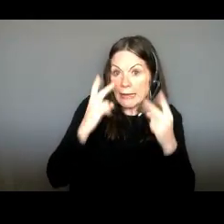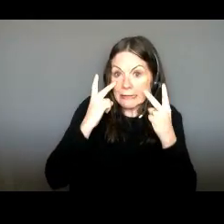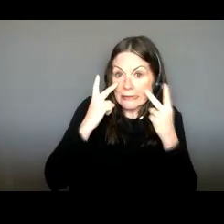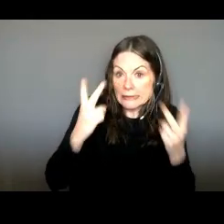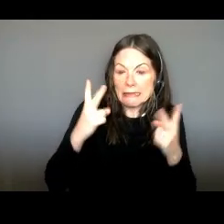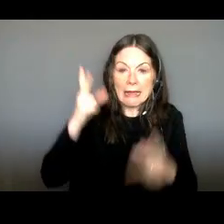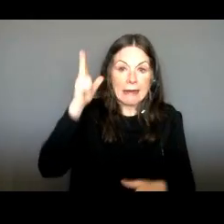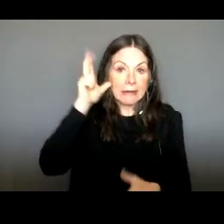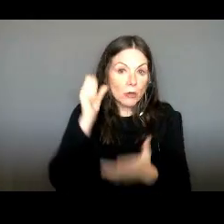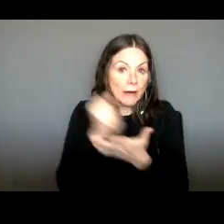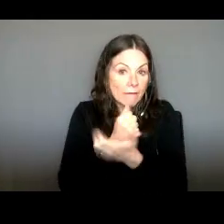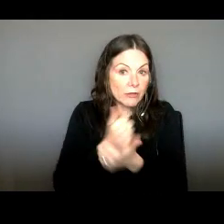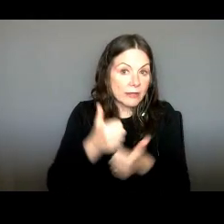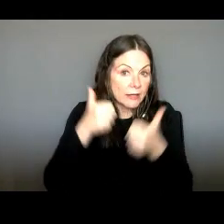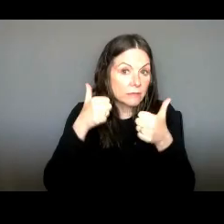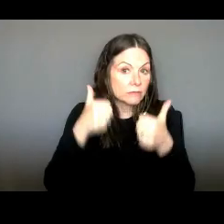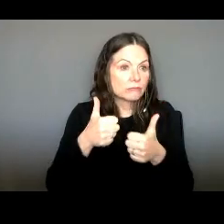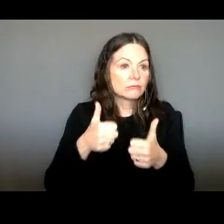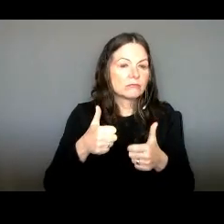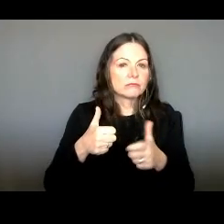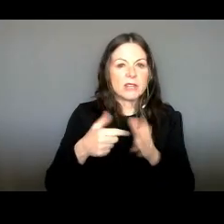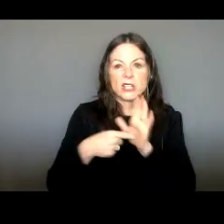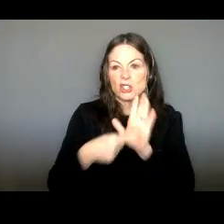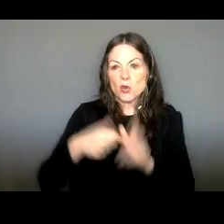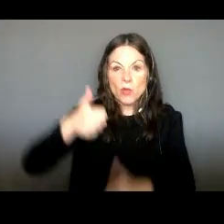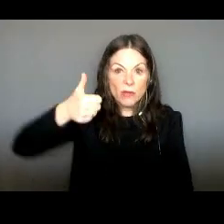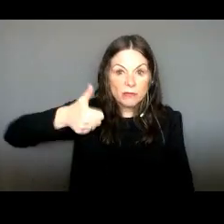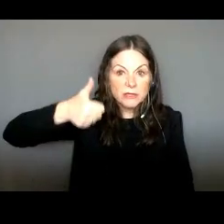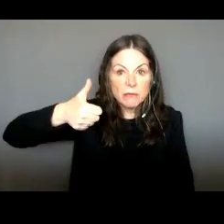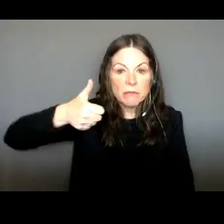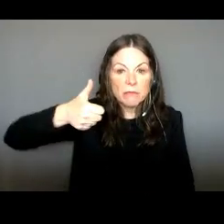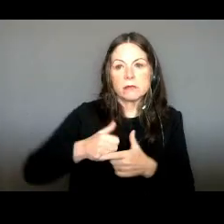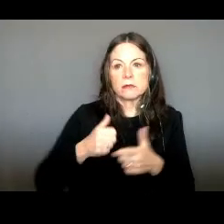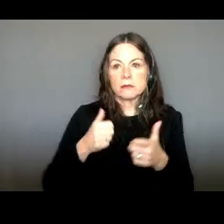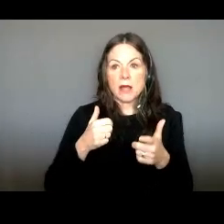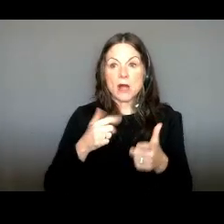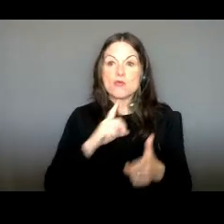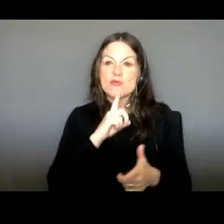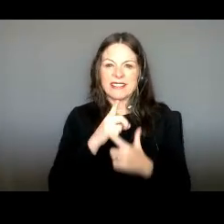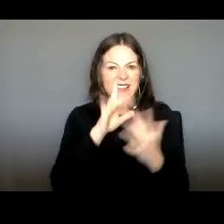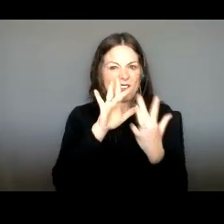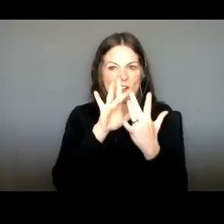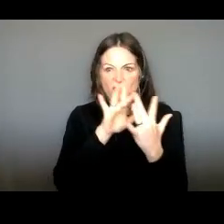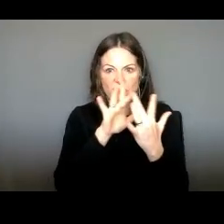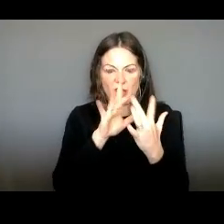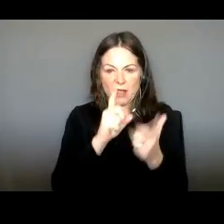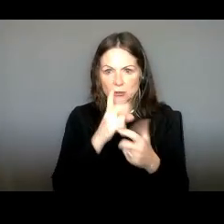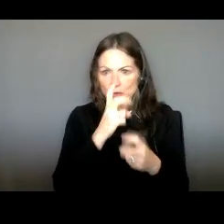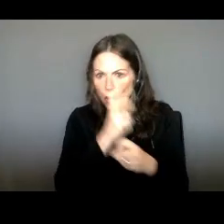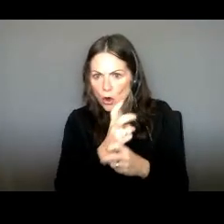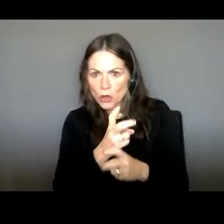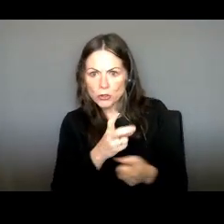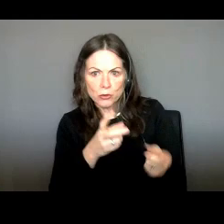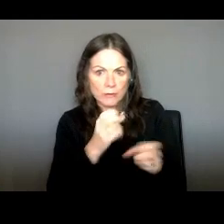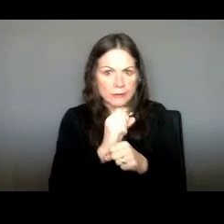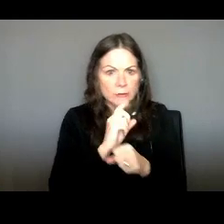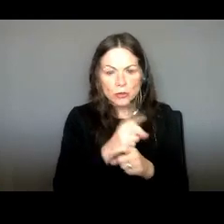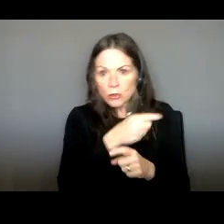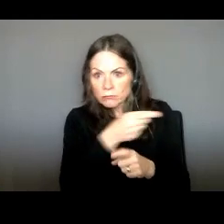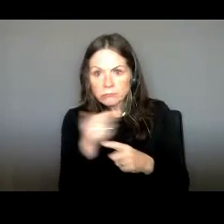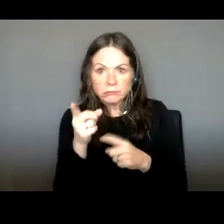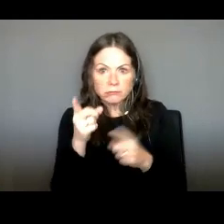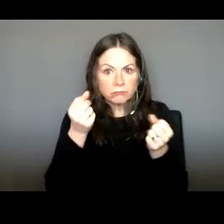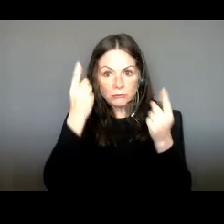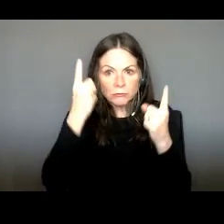really appreciate in this virtual environment connection with you. Oh, I see a lot of thumbs ups. I really appreciate